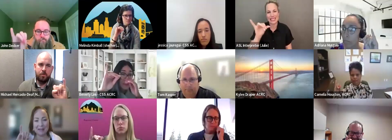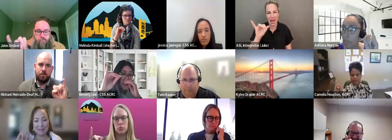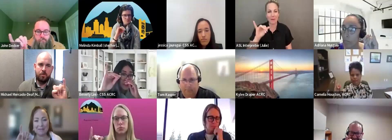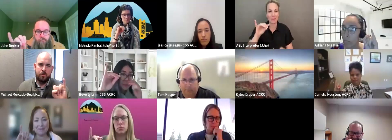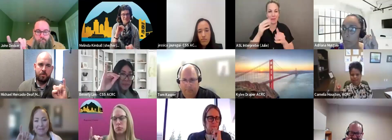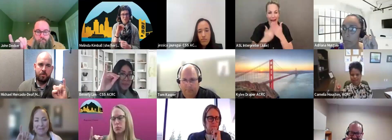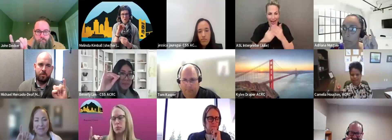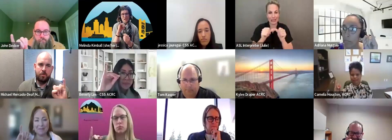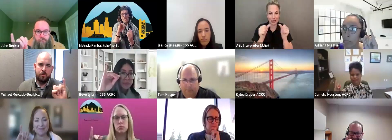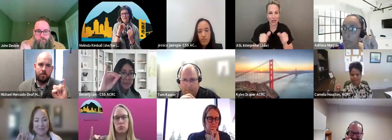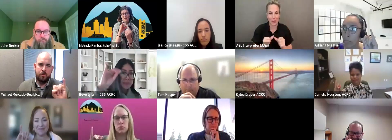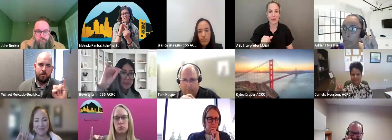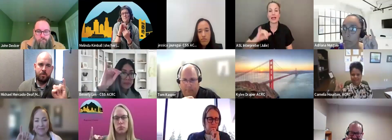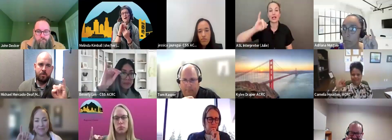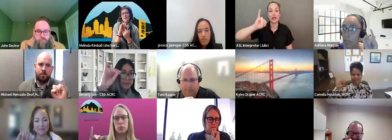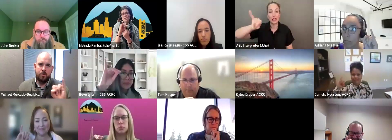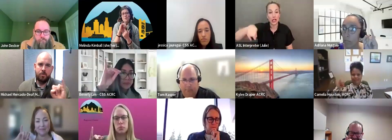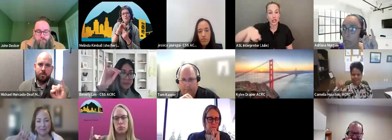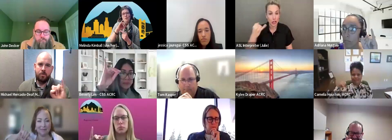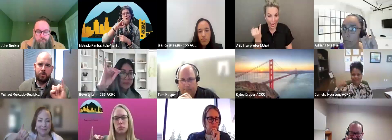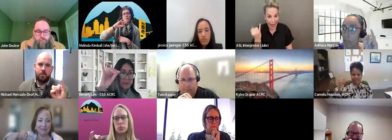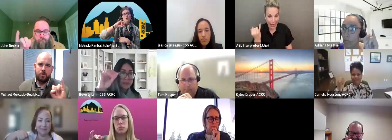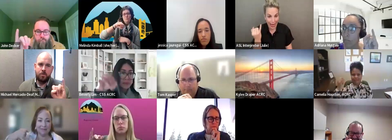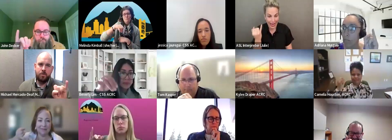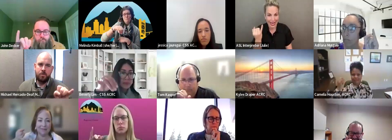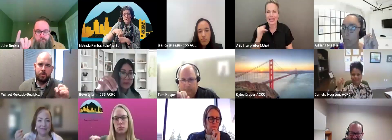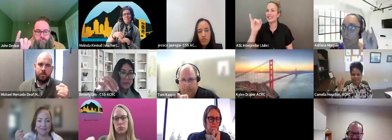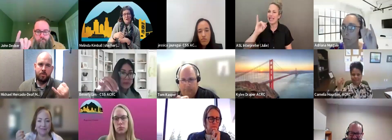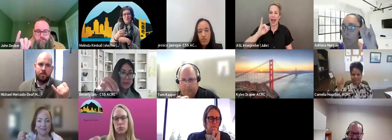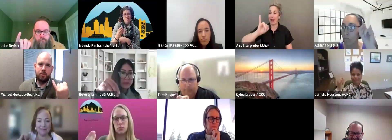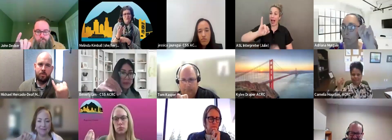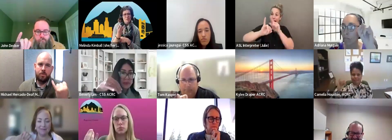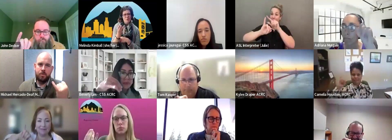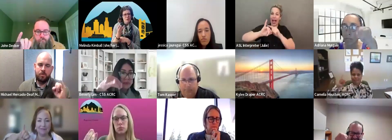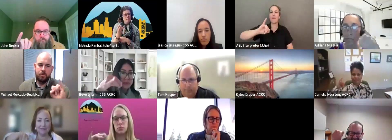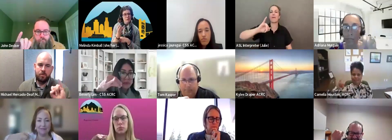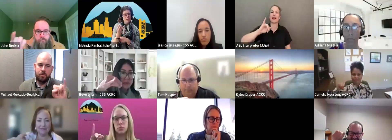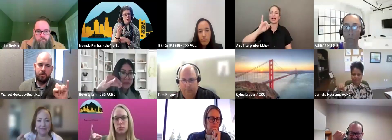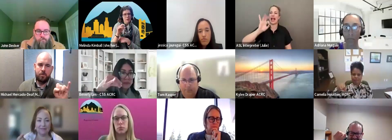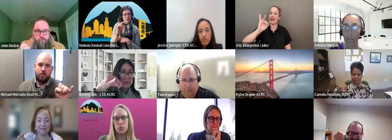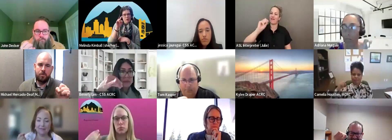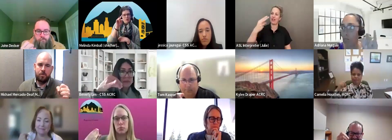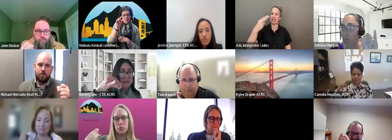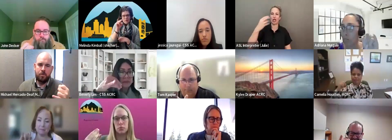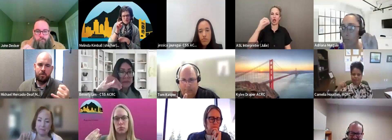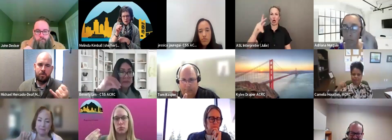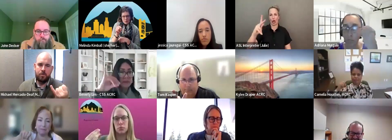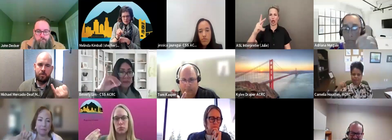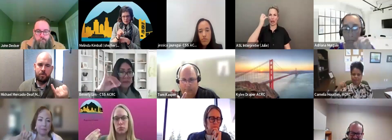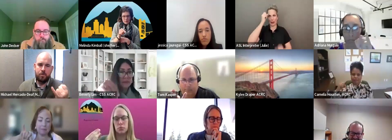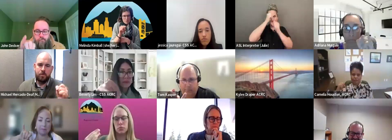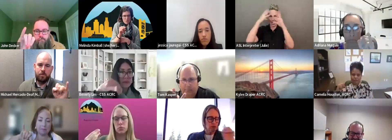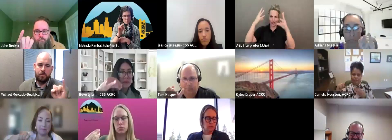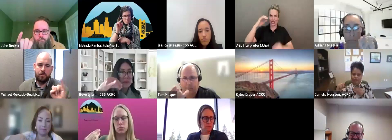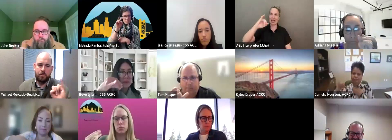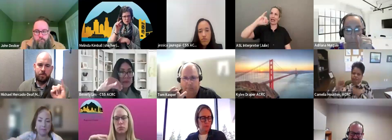shape. J, take the same I shape, and you're going to make an imaginary fish hook in front of you. You can kind of outline